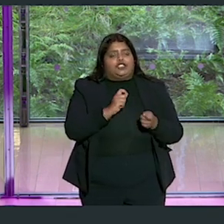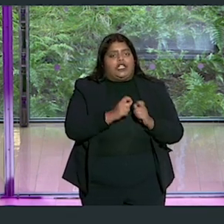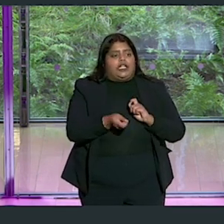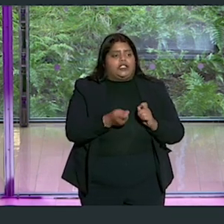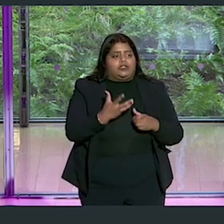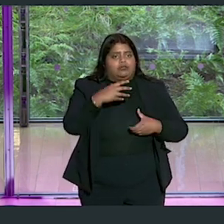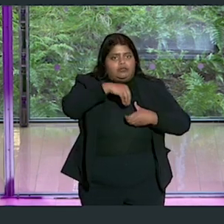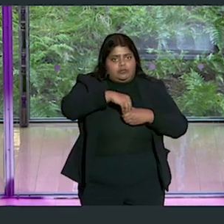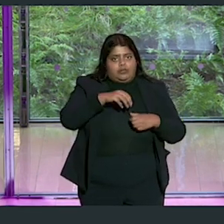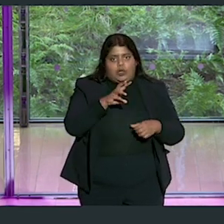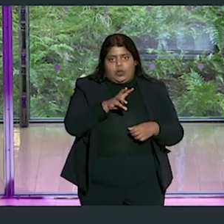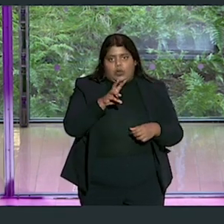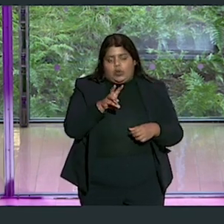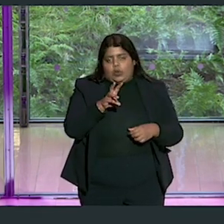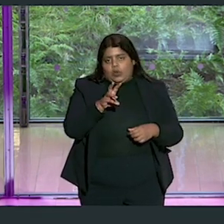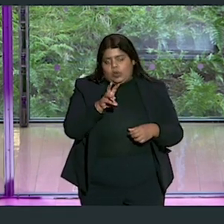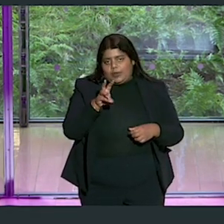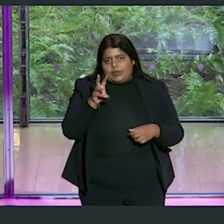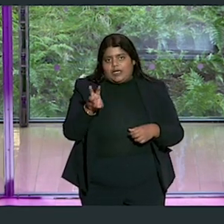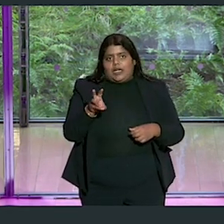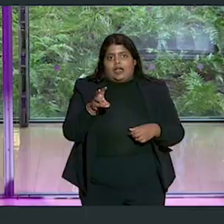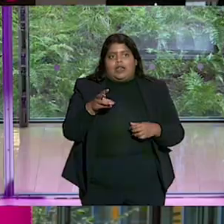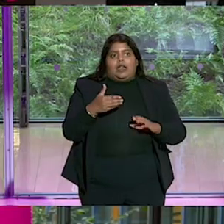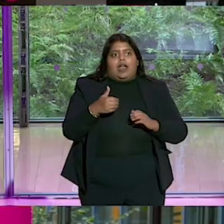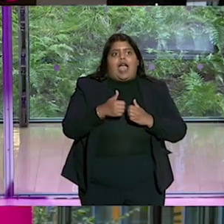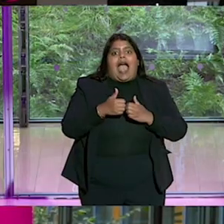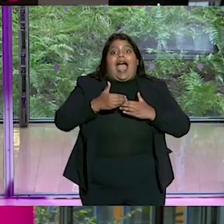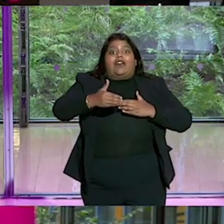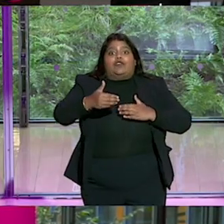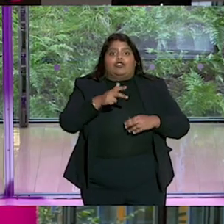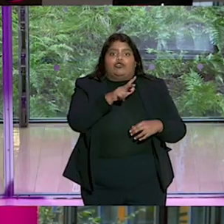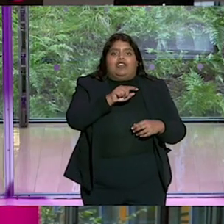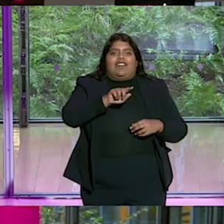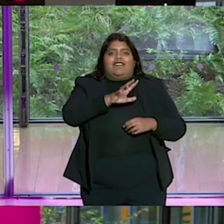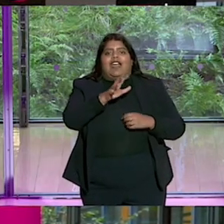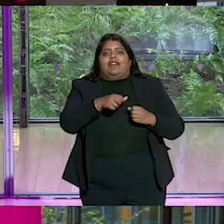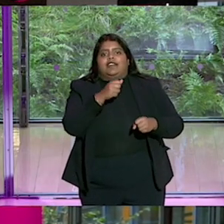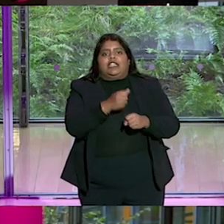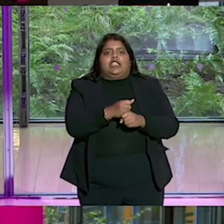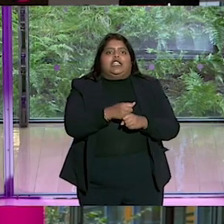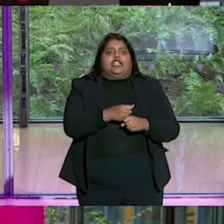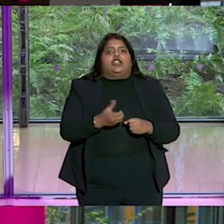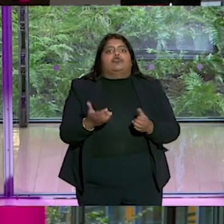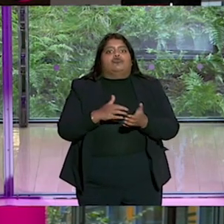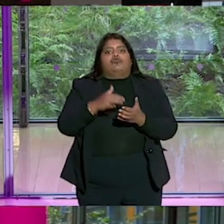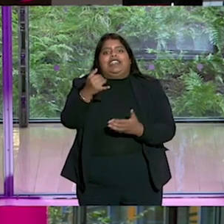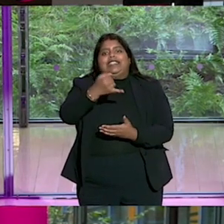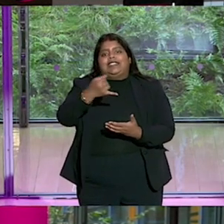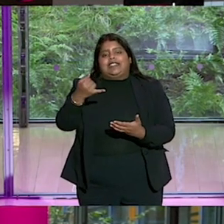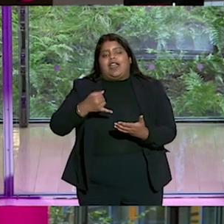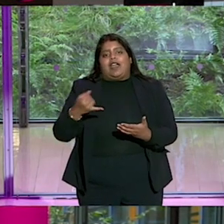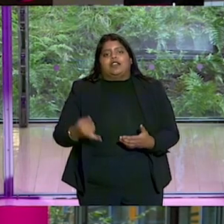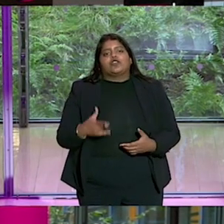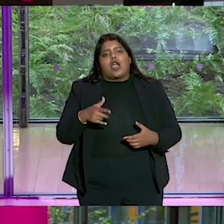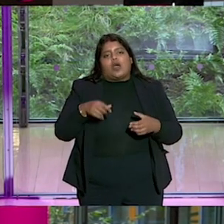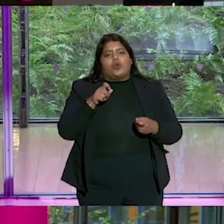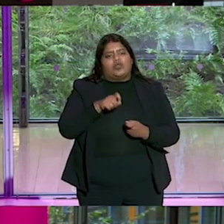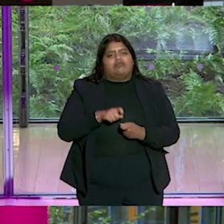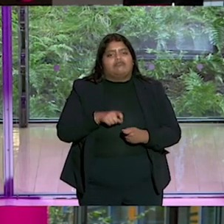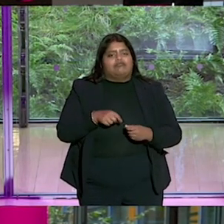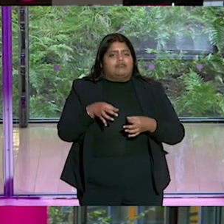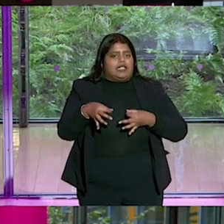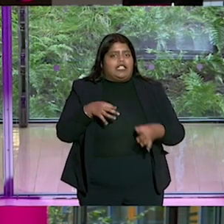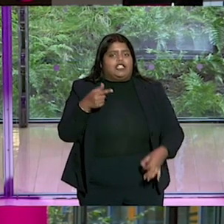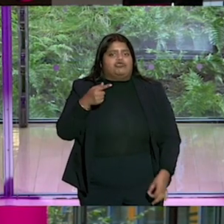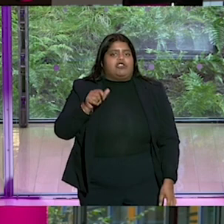3 to 5 year redesign. So I'm going to give you, before we get into some specifics of GA4,